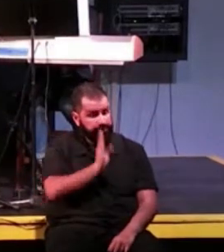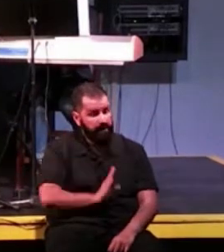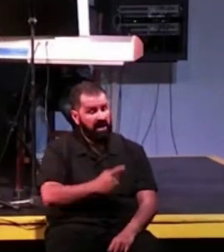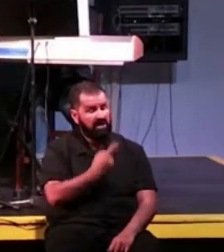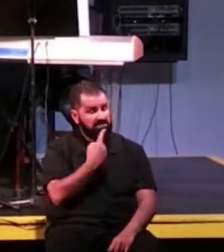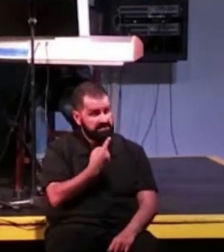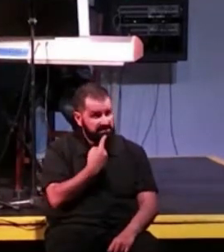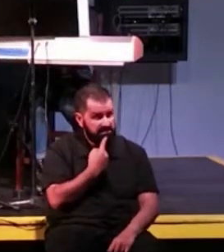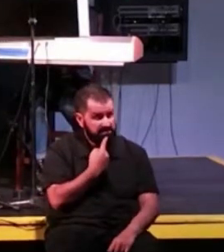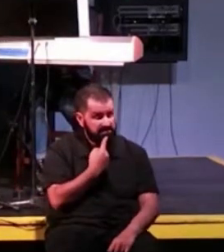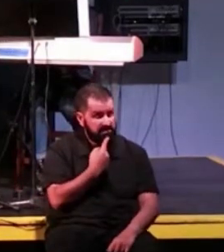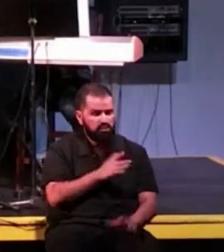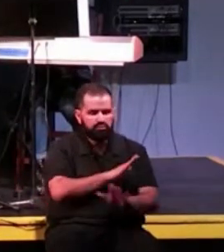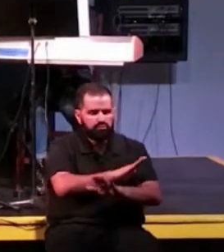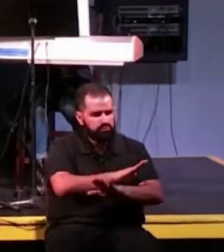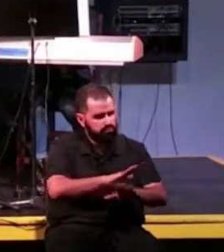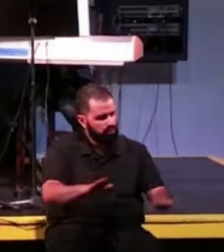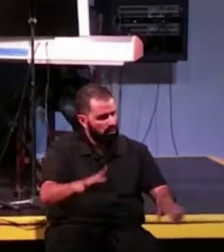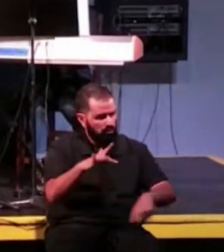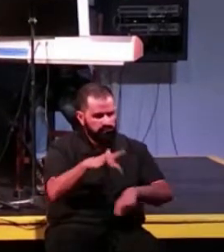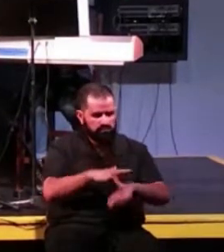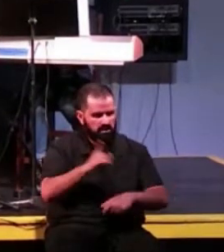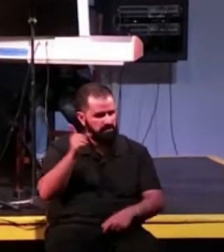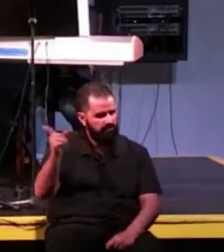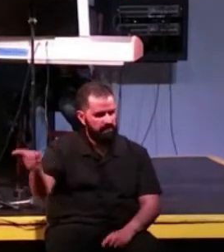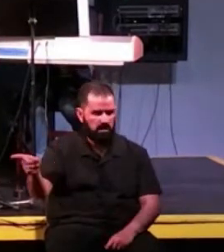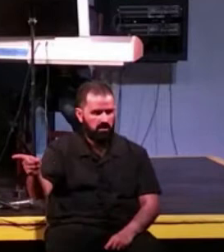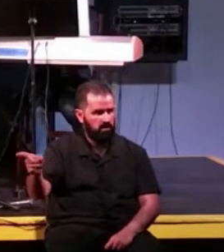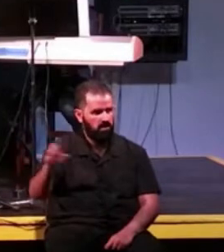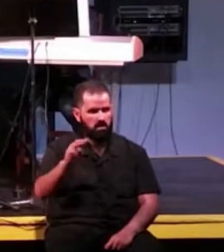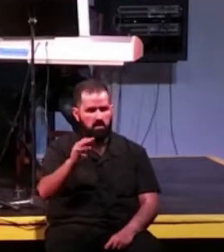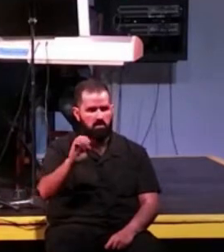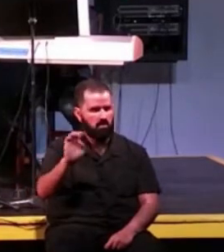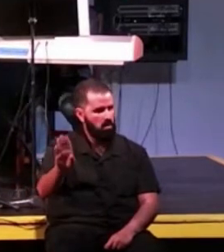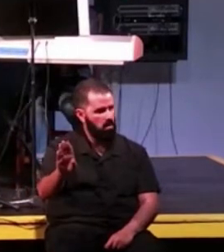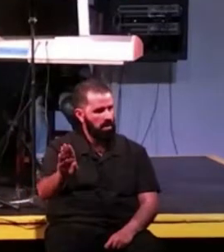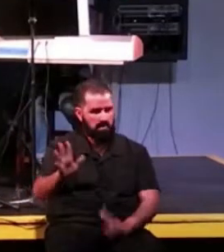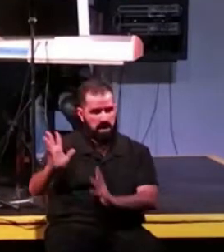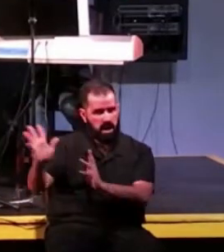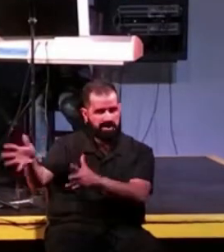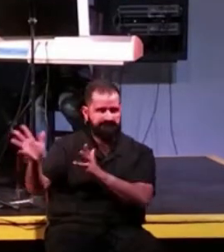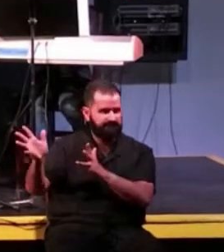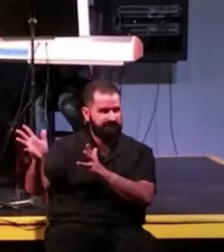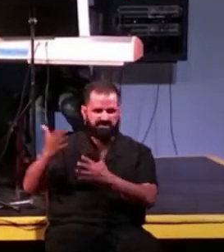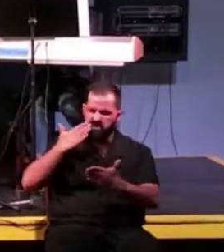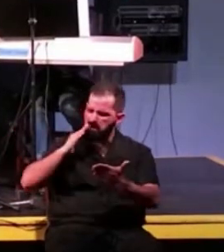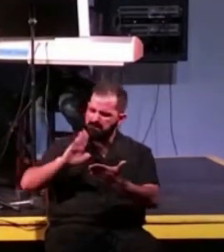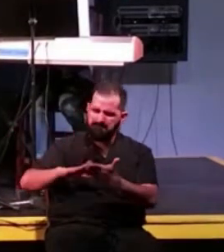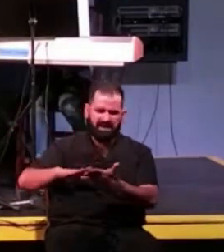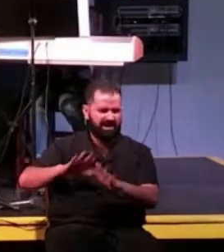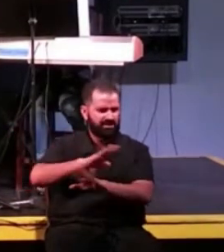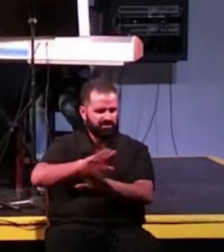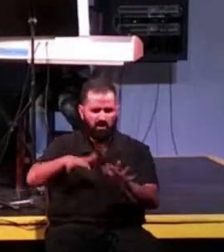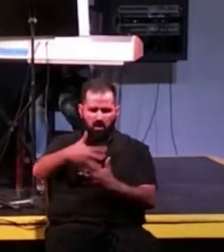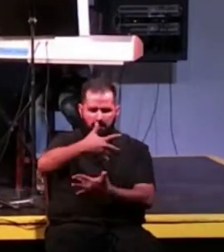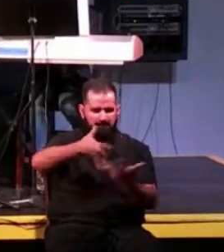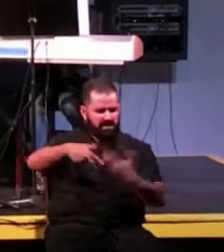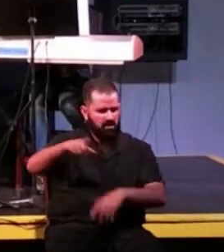Leviticus and Numbers, do not go to Moab. Stay away from Moab. Don't even mingle with